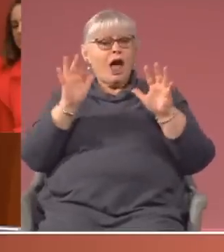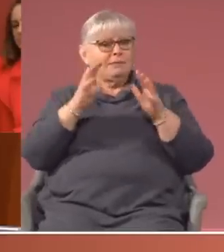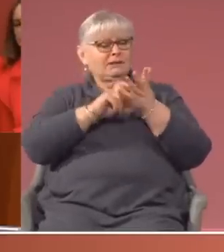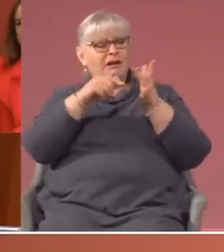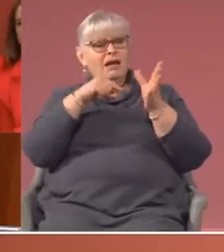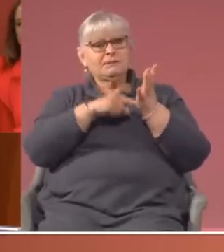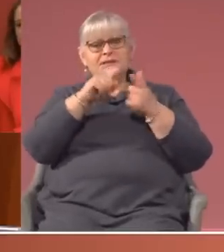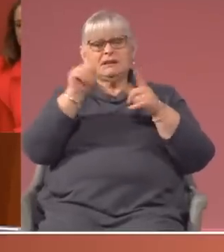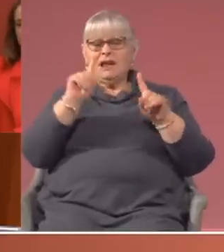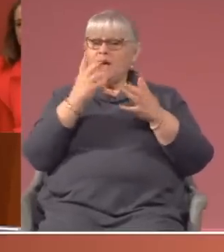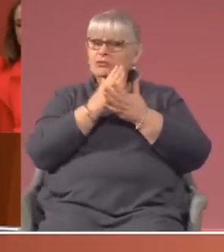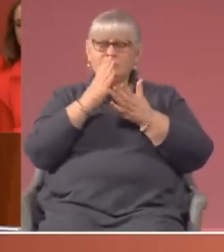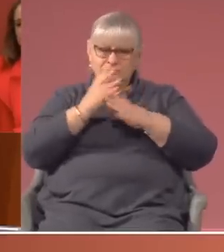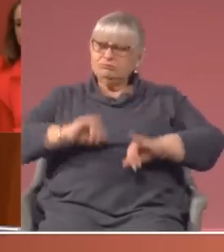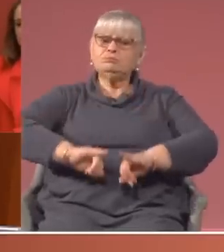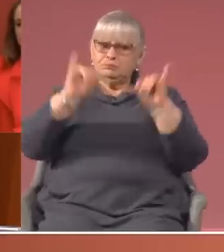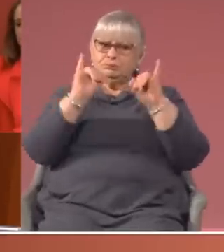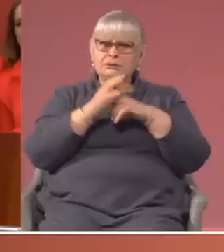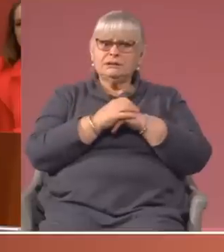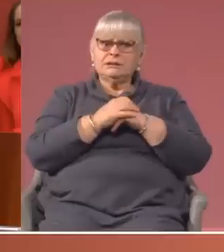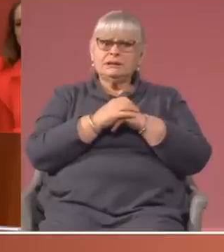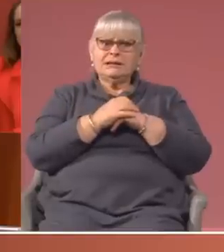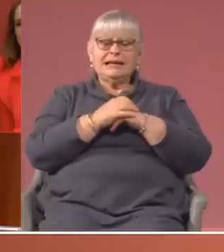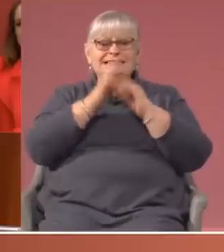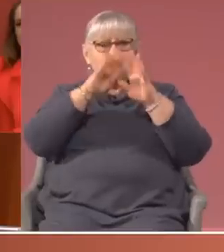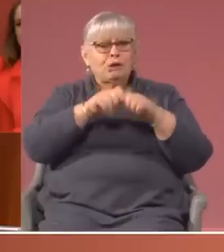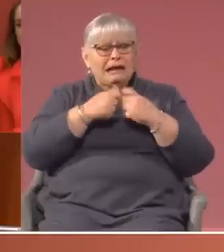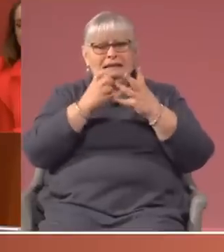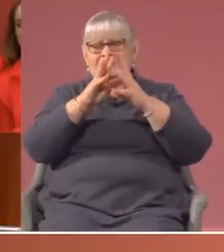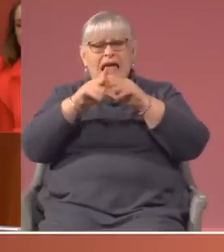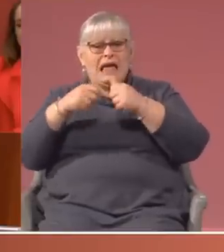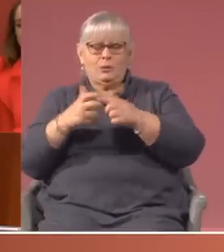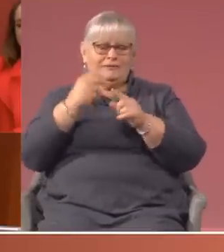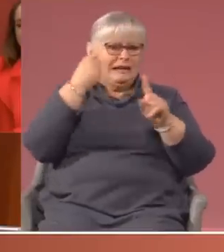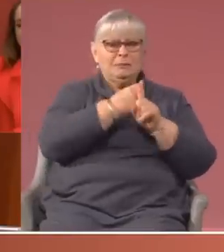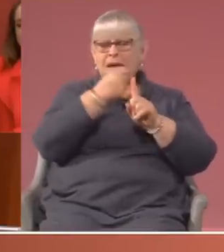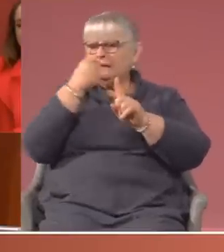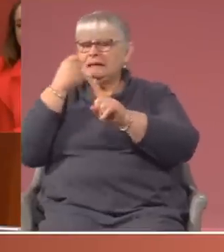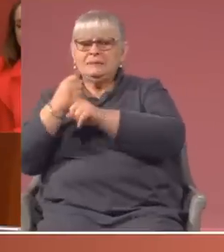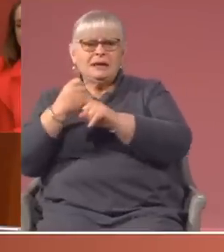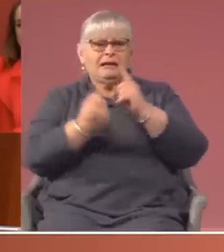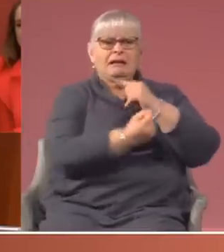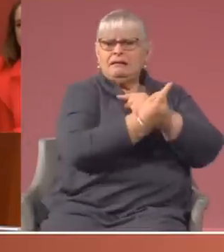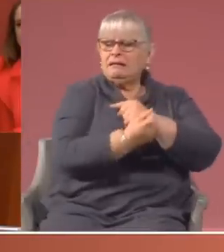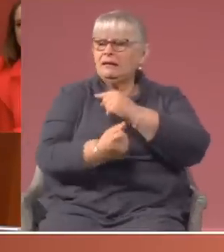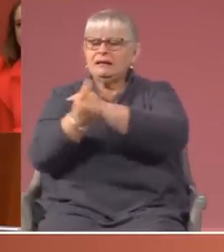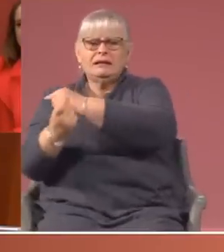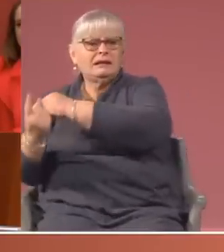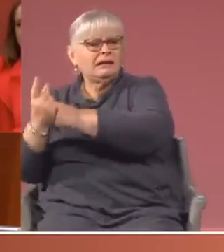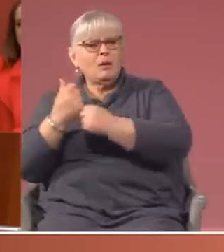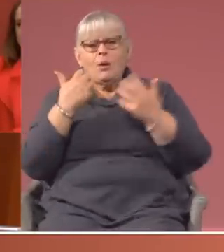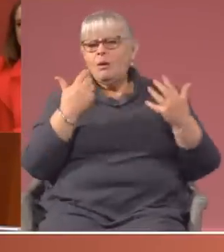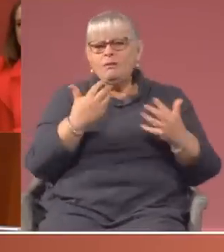collapse. The climate as we know it is breaking down, and the impacts are now being felt with distressing